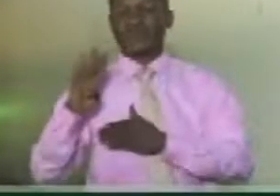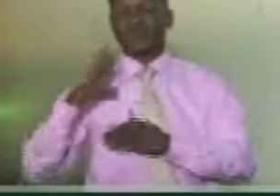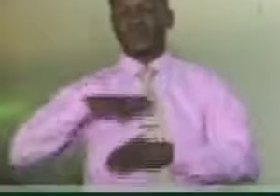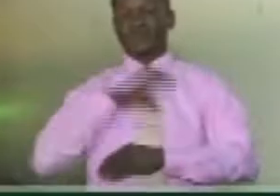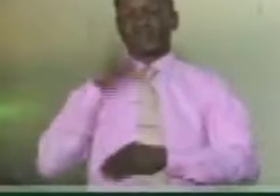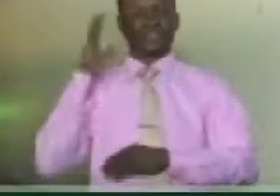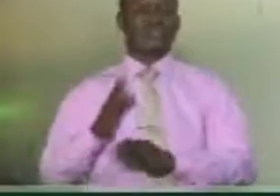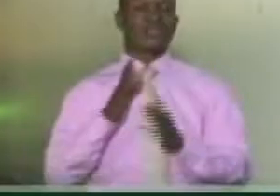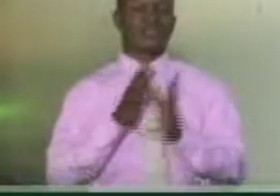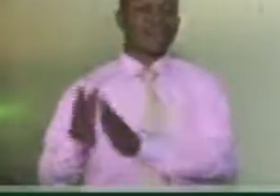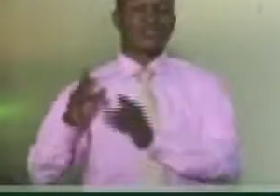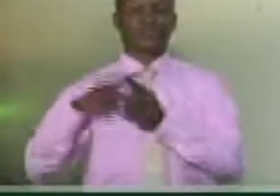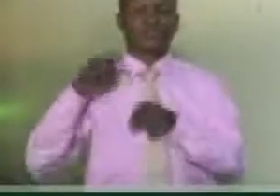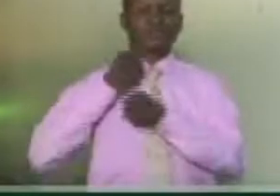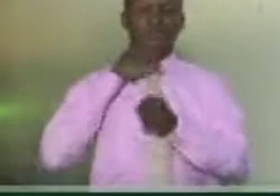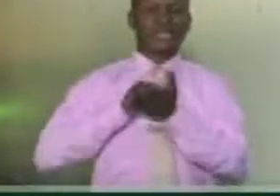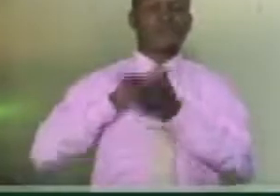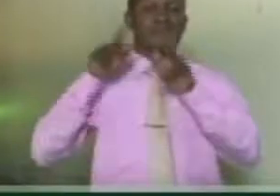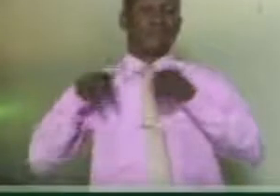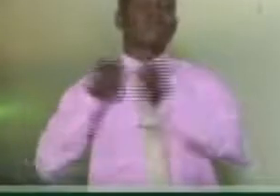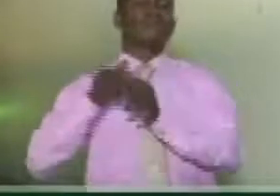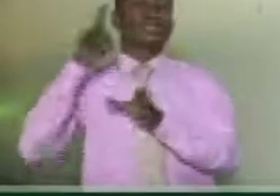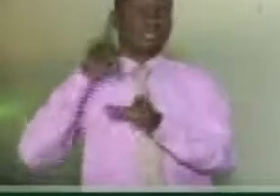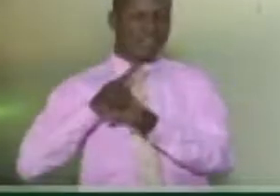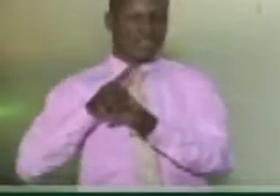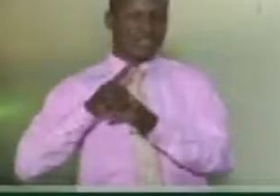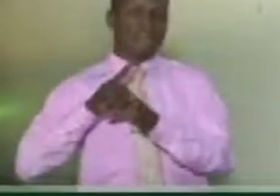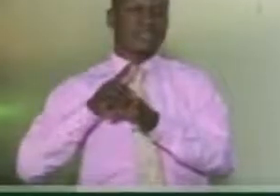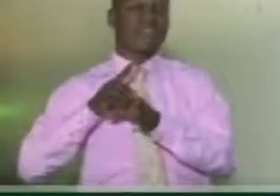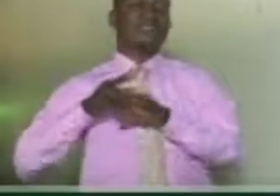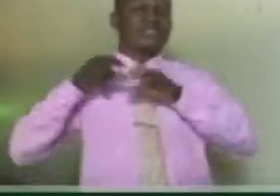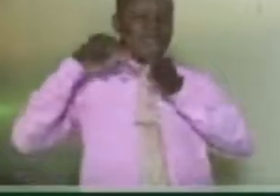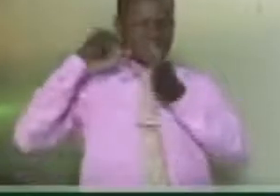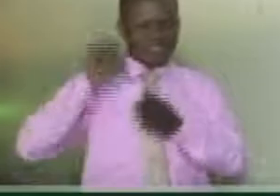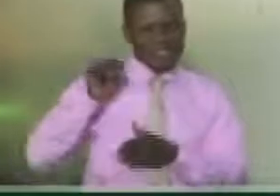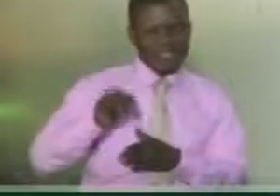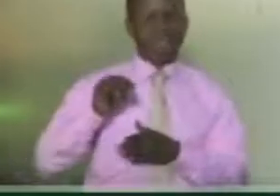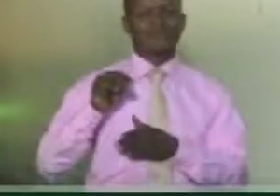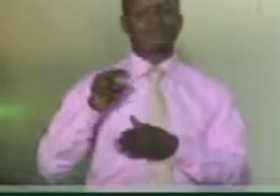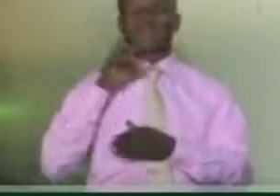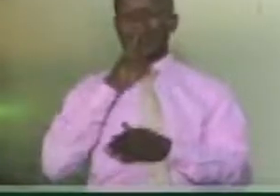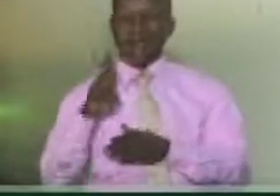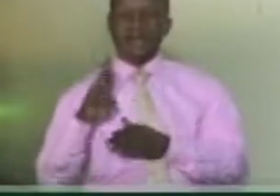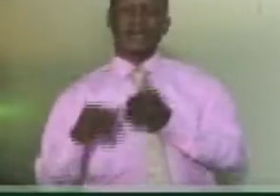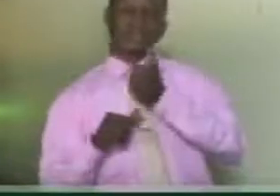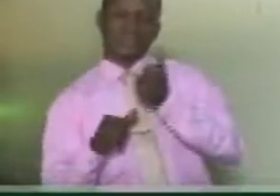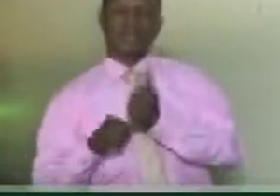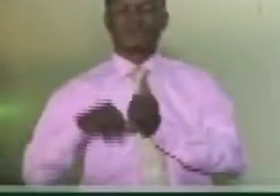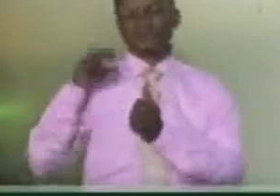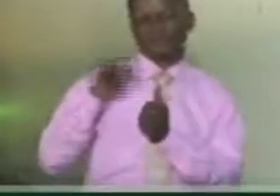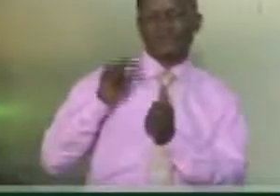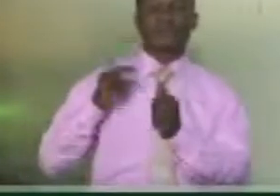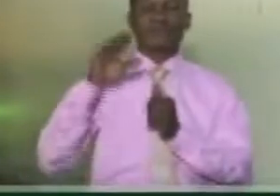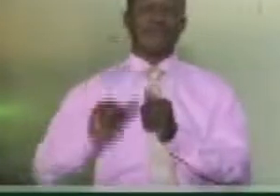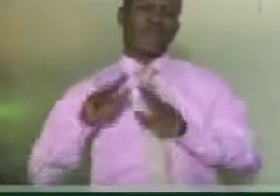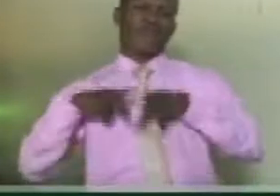reasonable steps to ensure that persons with disabilities, special needs, and vulnerable persons are assisted at the polling place by the